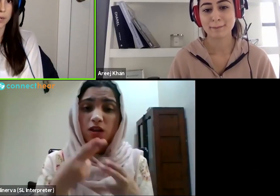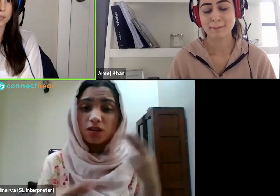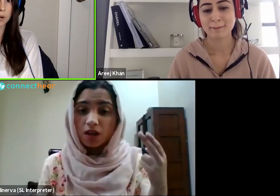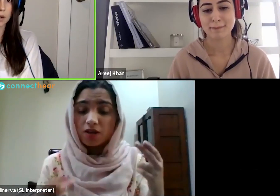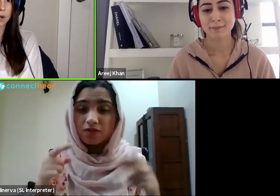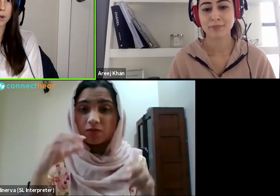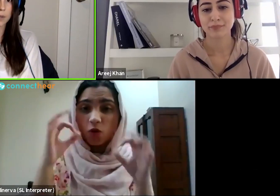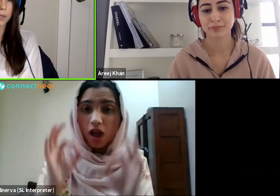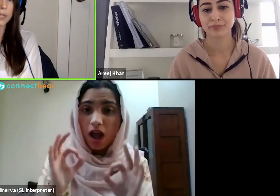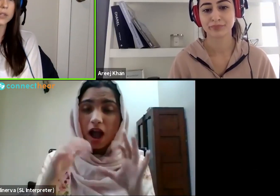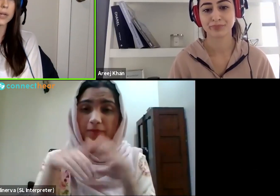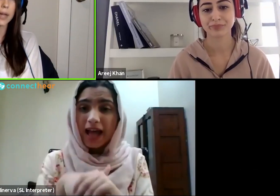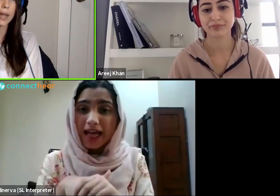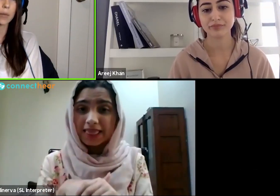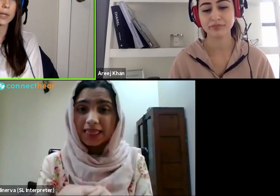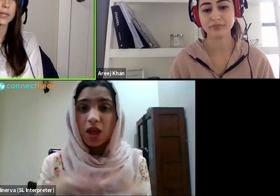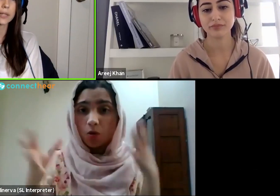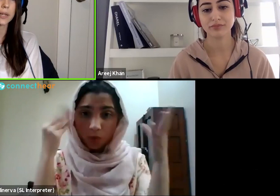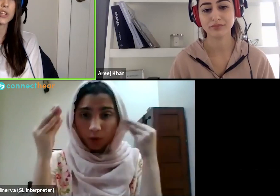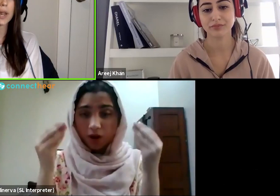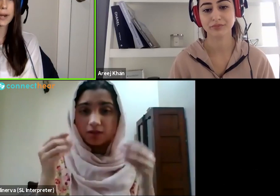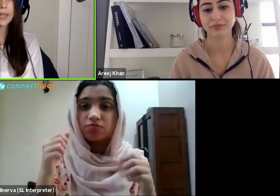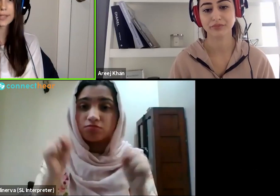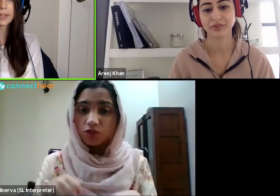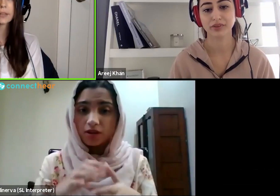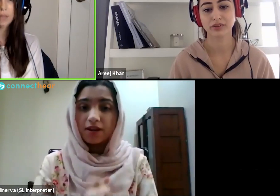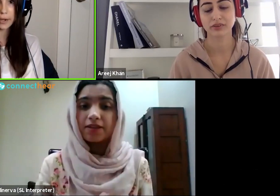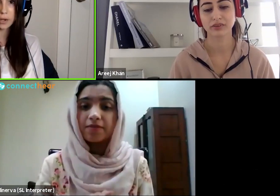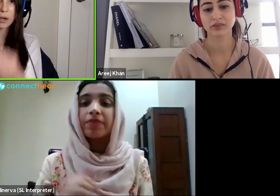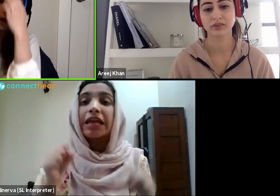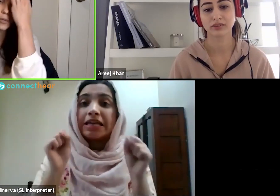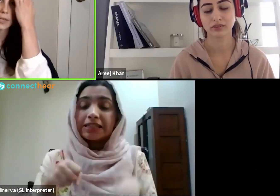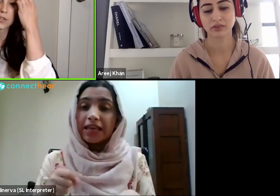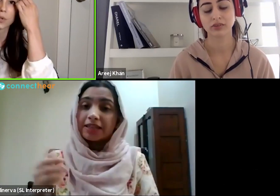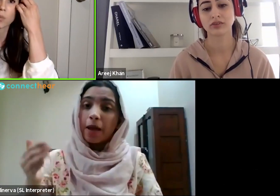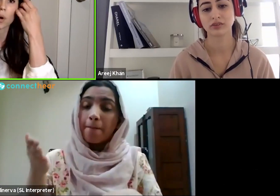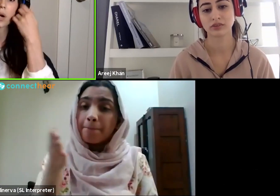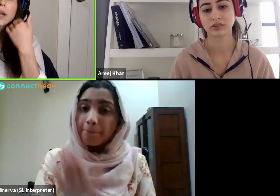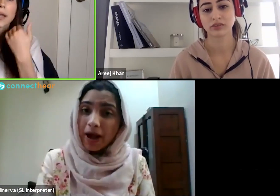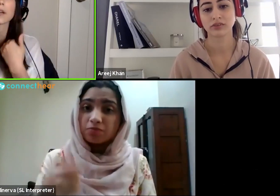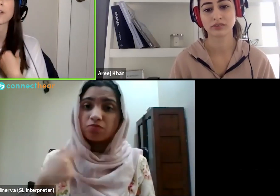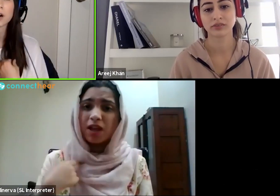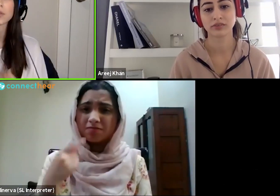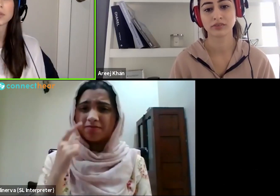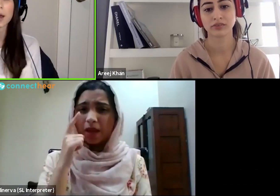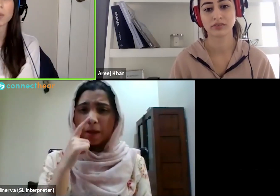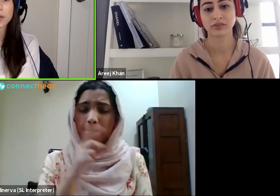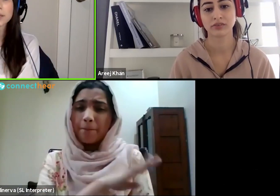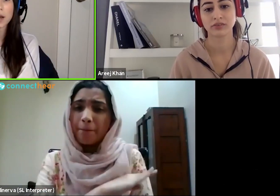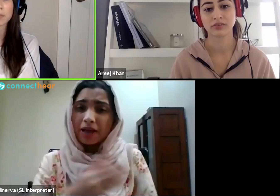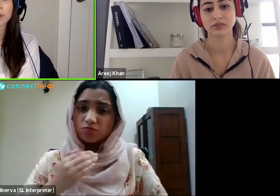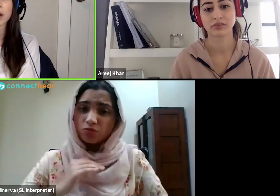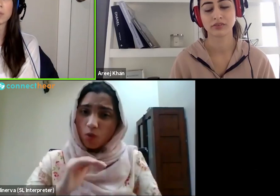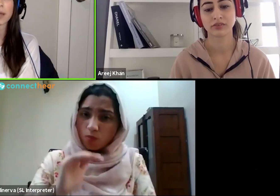suspected based on our family history, and we did genetic testing later after my sister was born and confirmed that